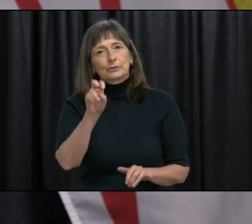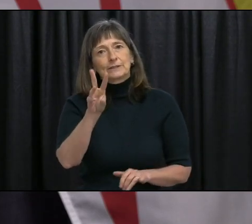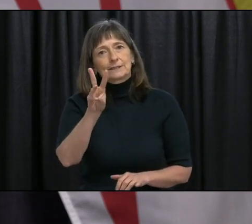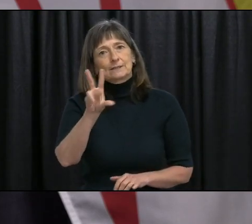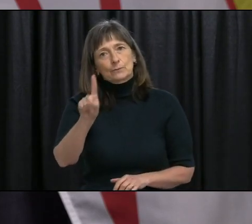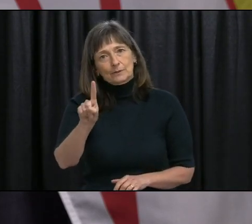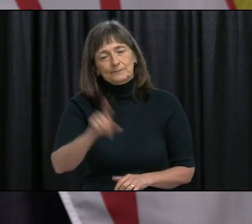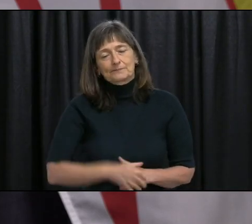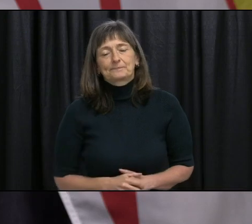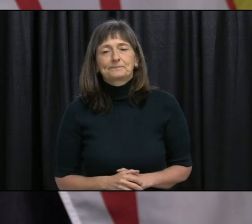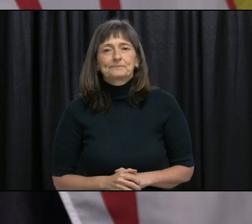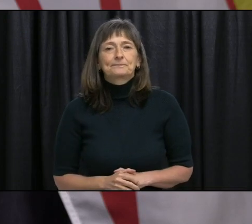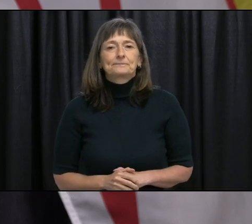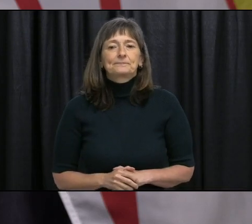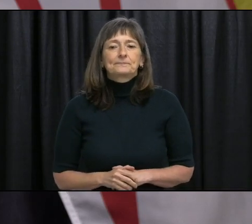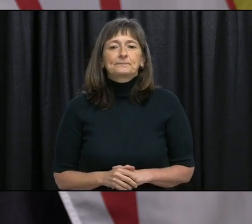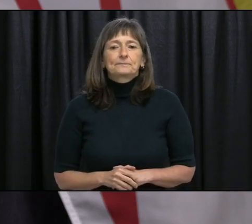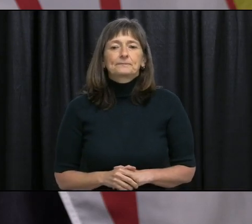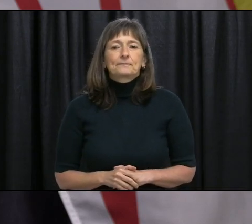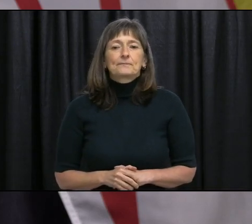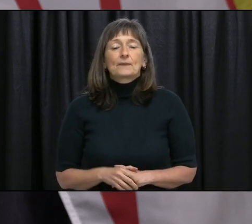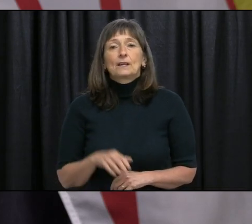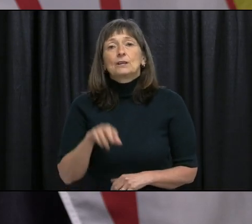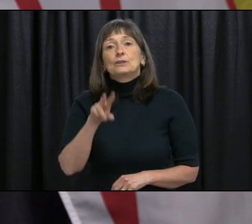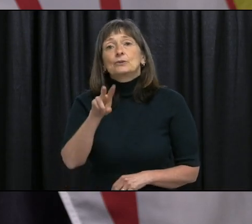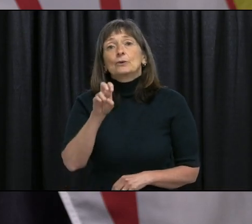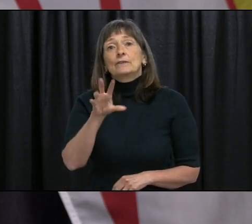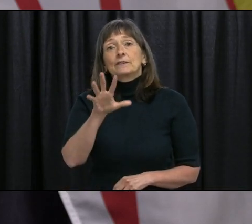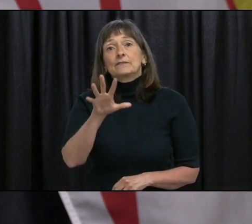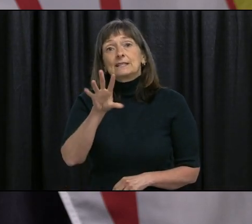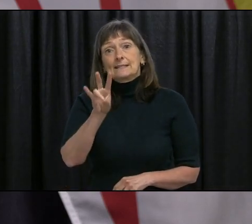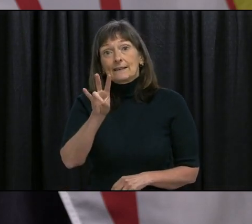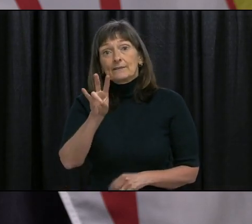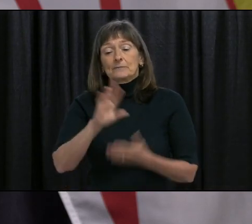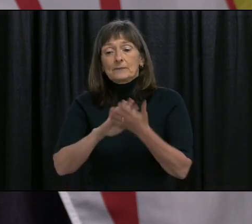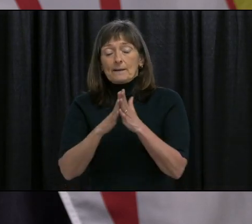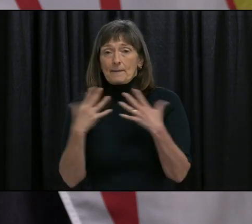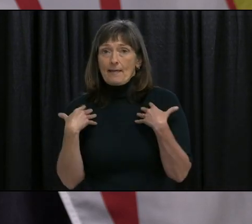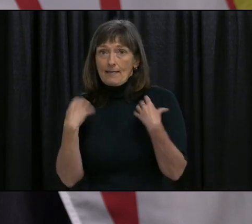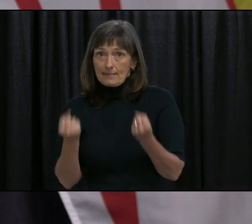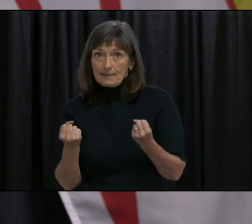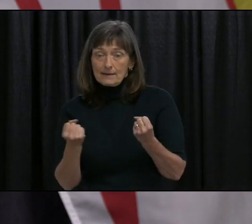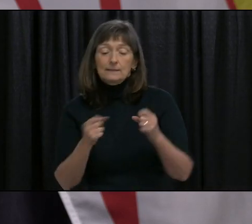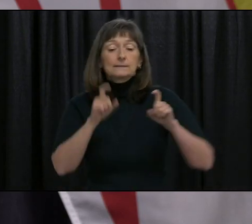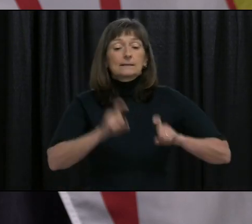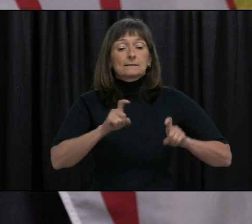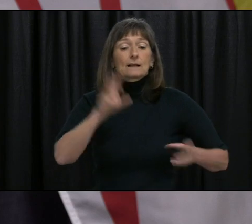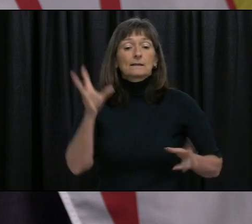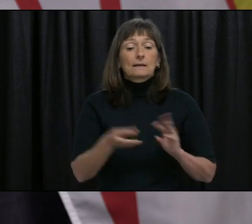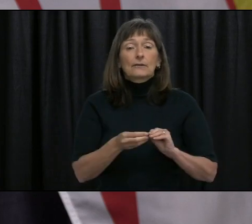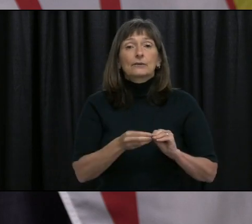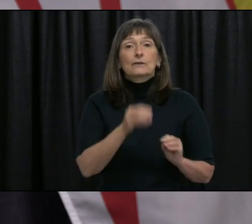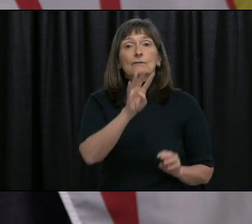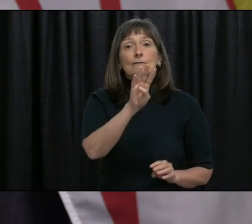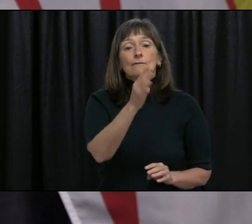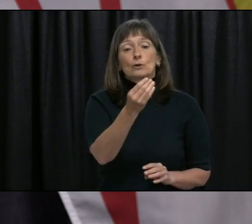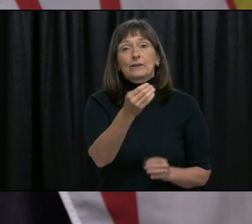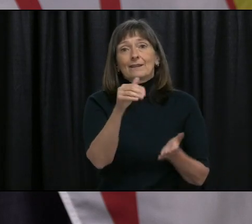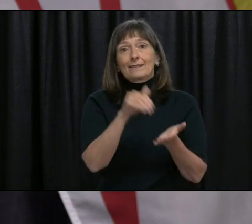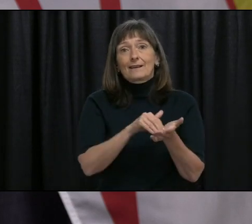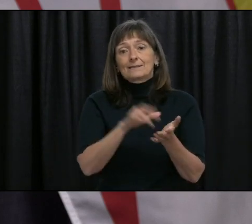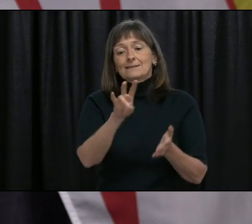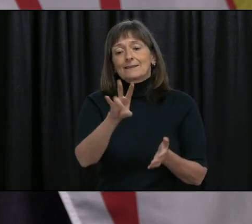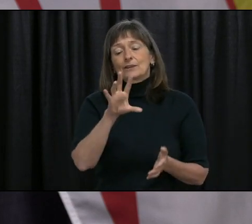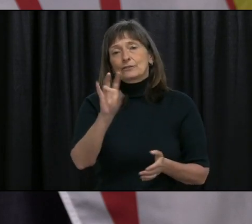remains at 261. 257 people have recovered, and in total we have tested 14,717